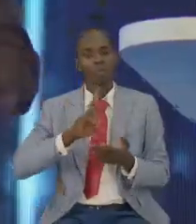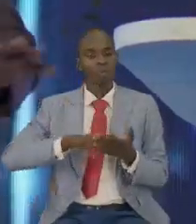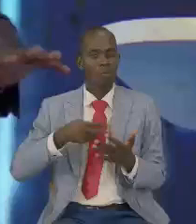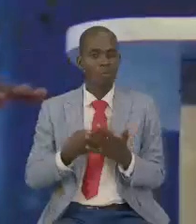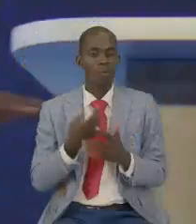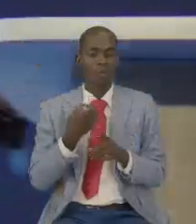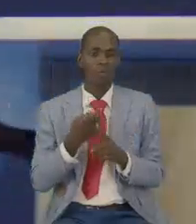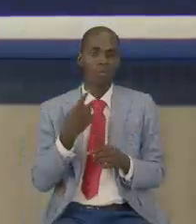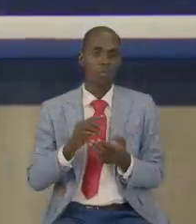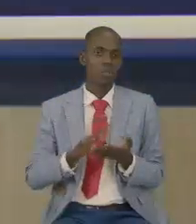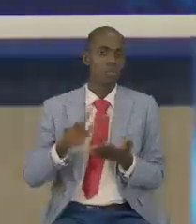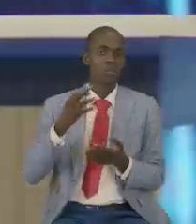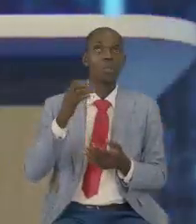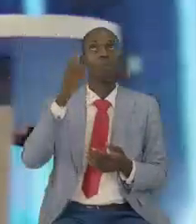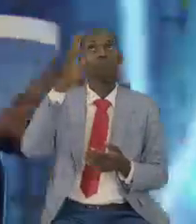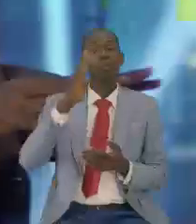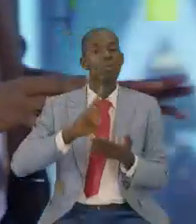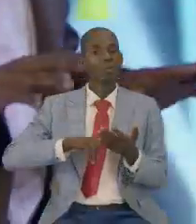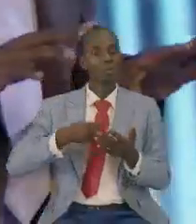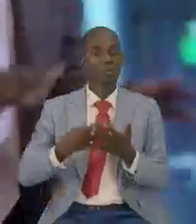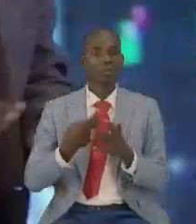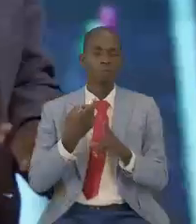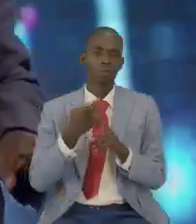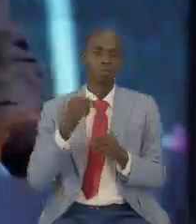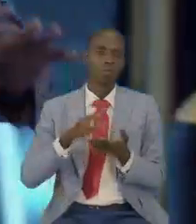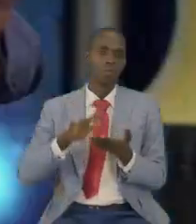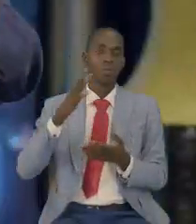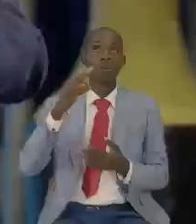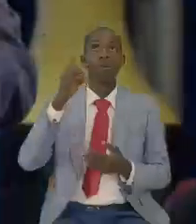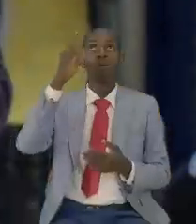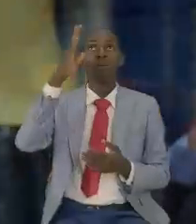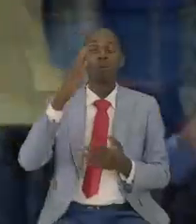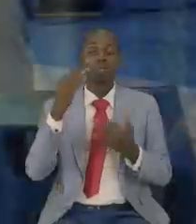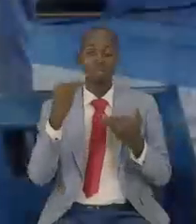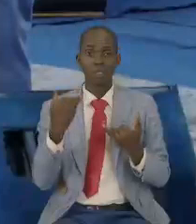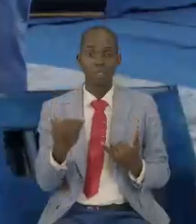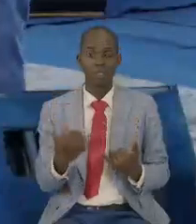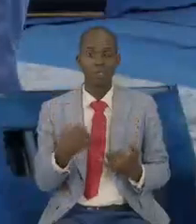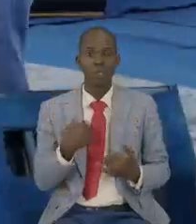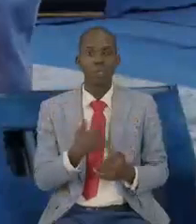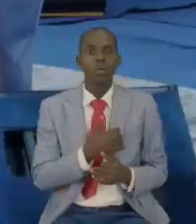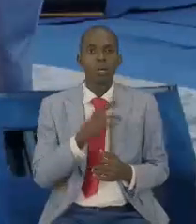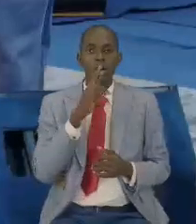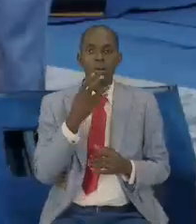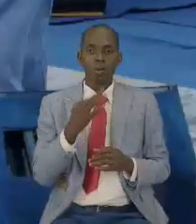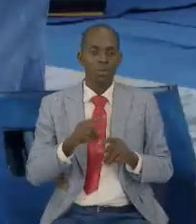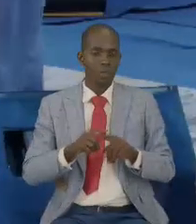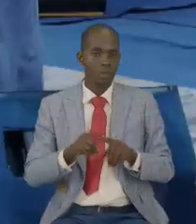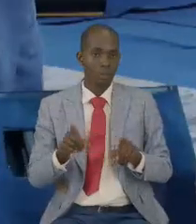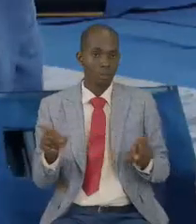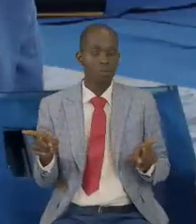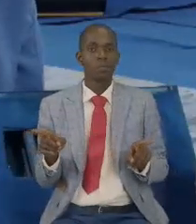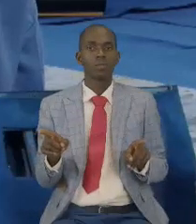God. Now, we are of different heights and of different stature. Somebody is of